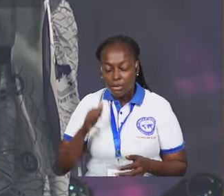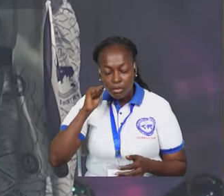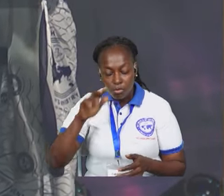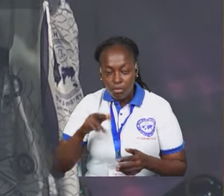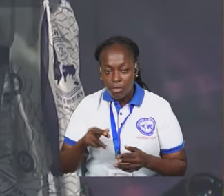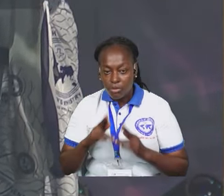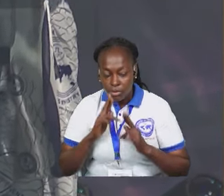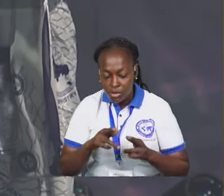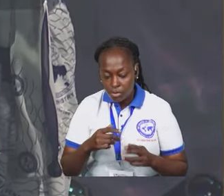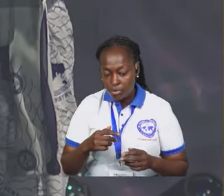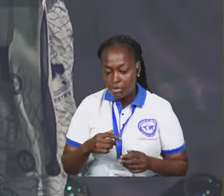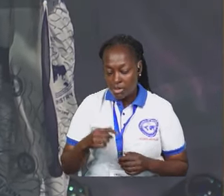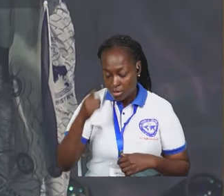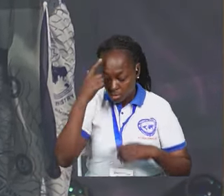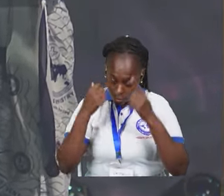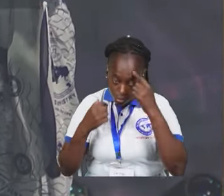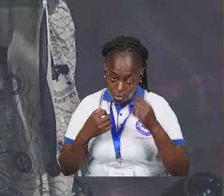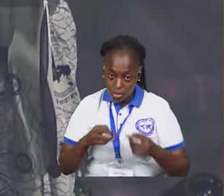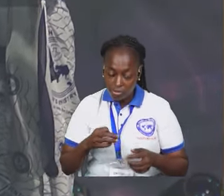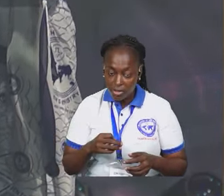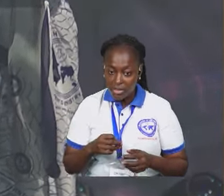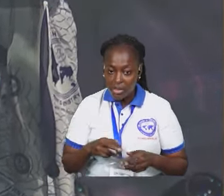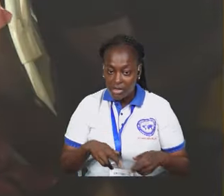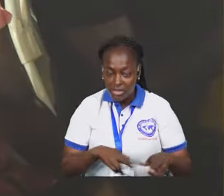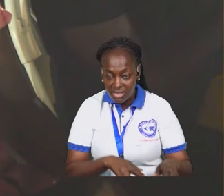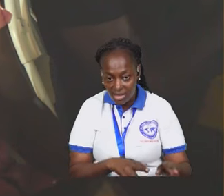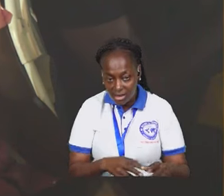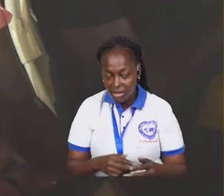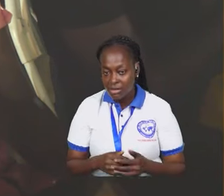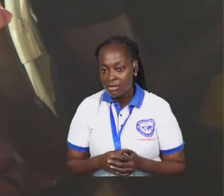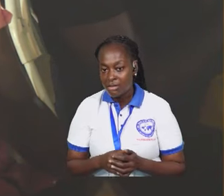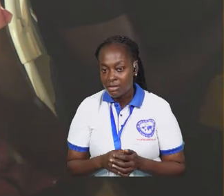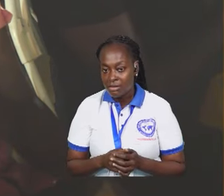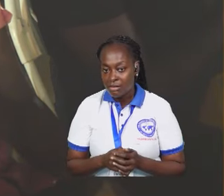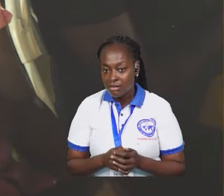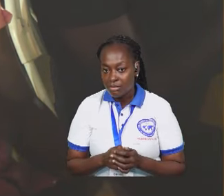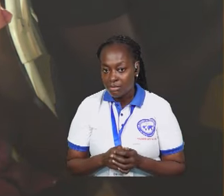mi di na urade nyankopon ka kire owono se